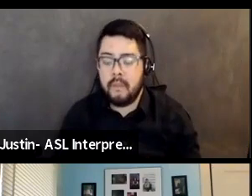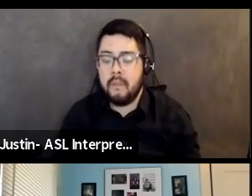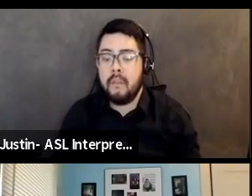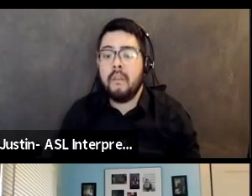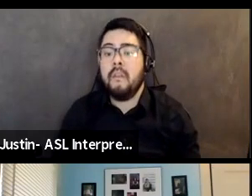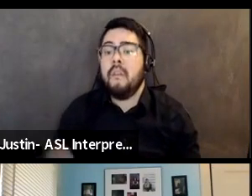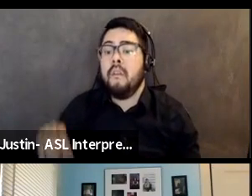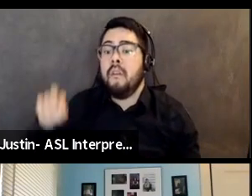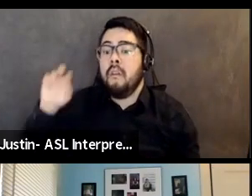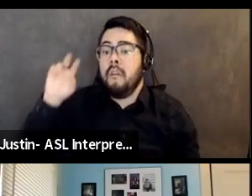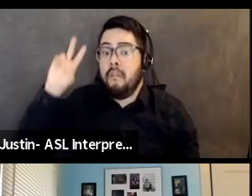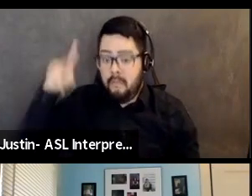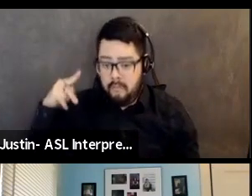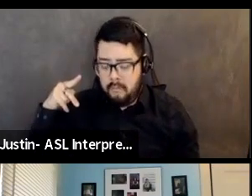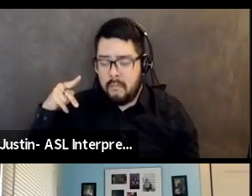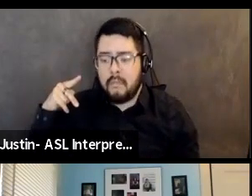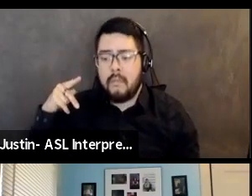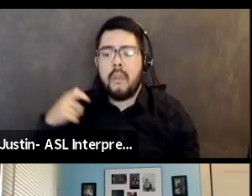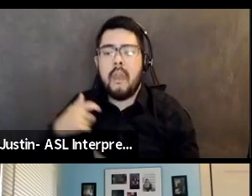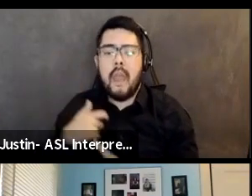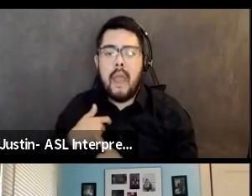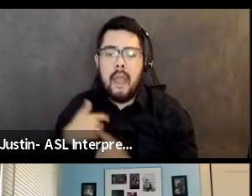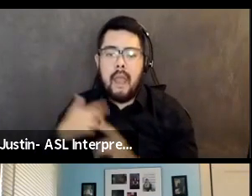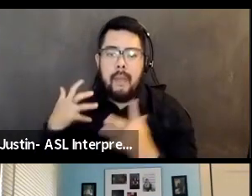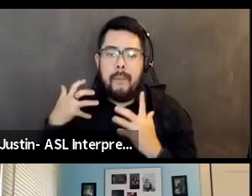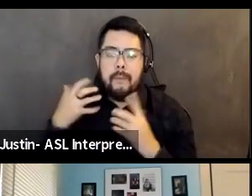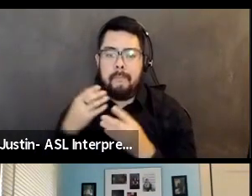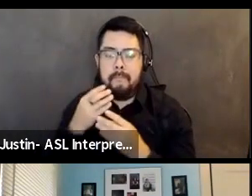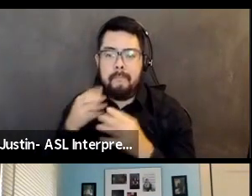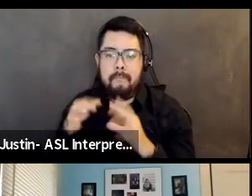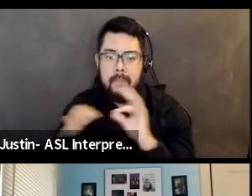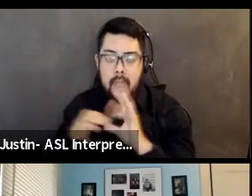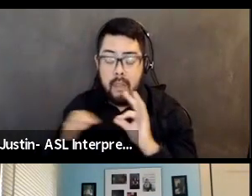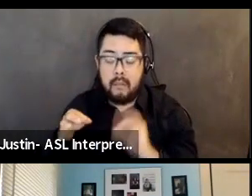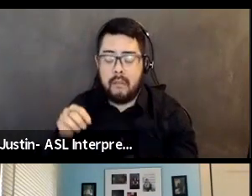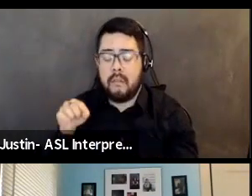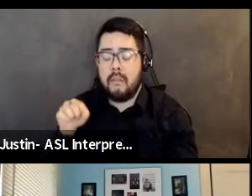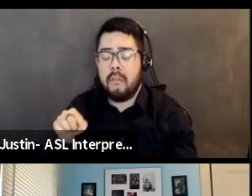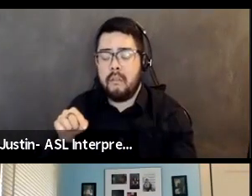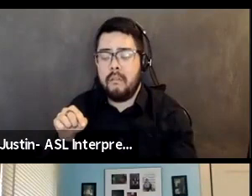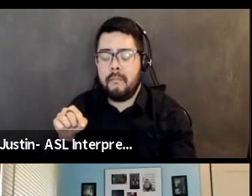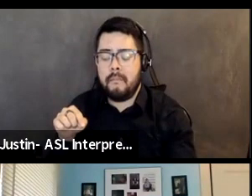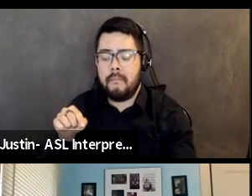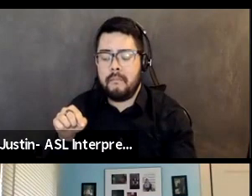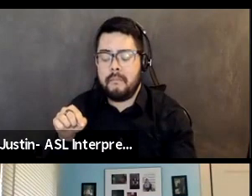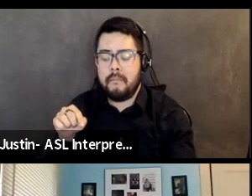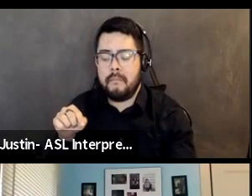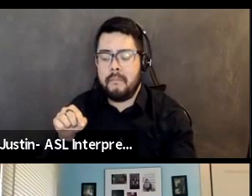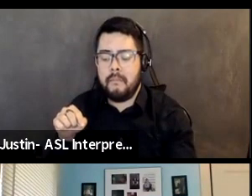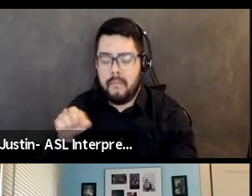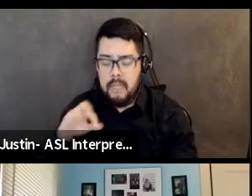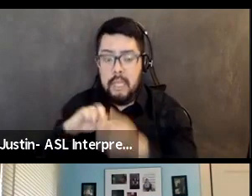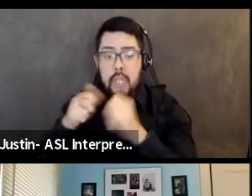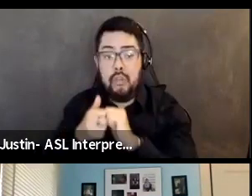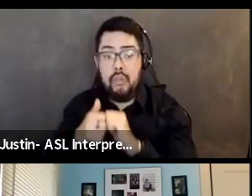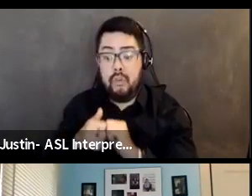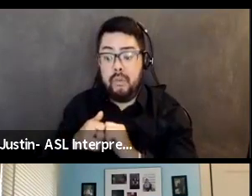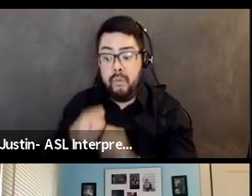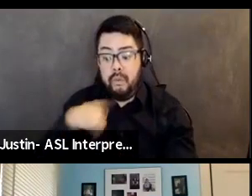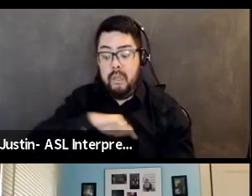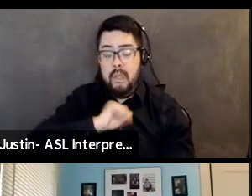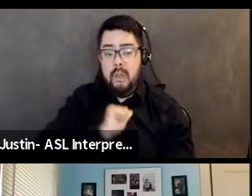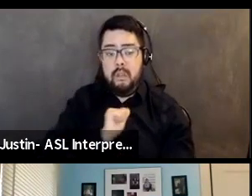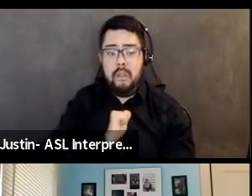i would say that the issue really is that we as board members